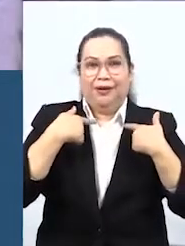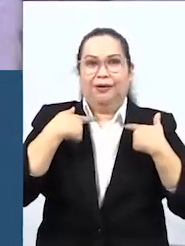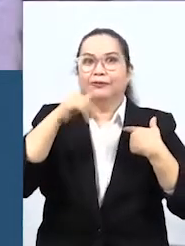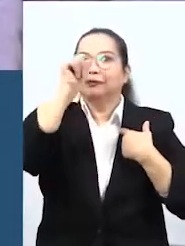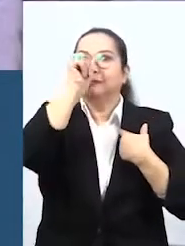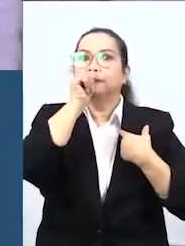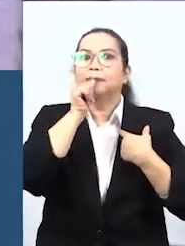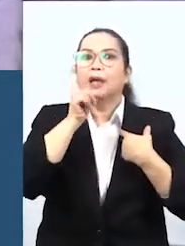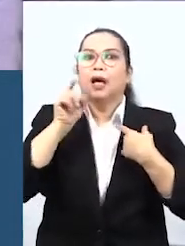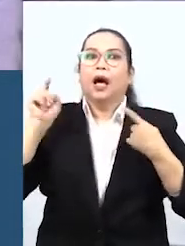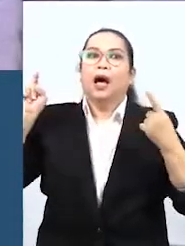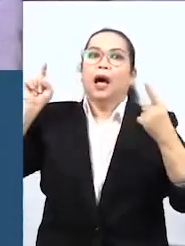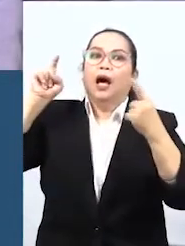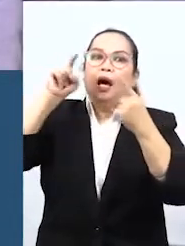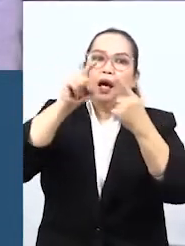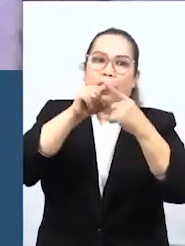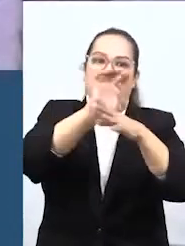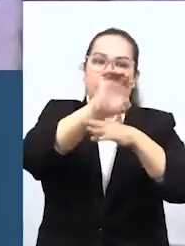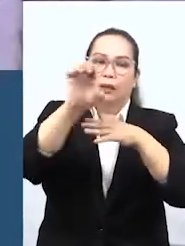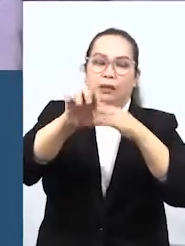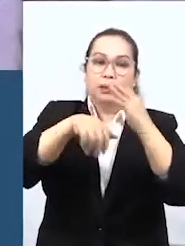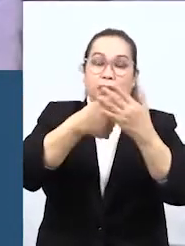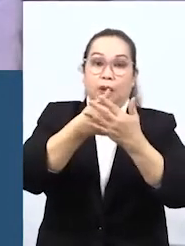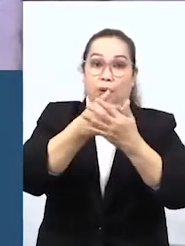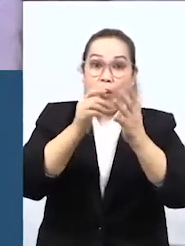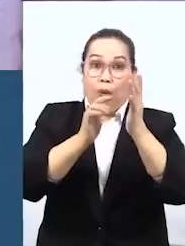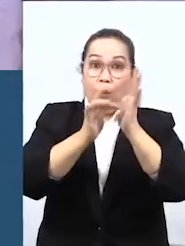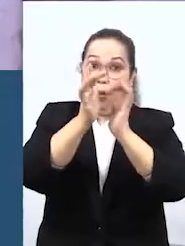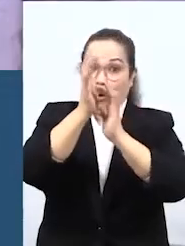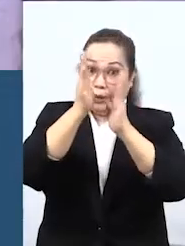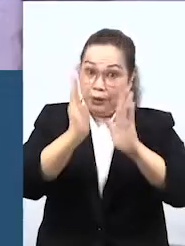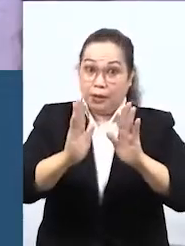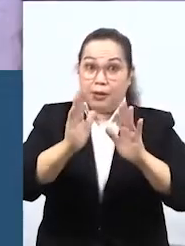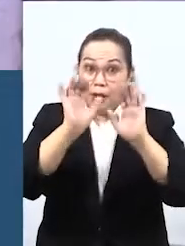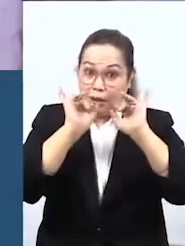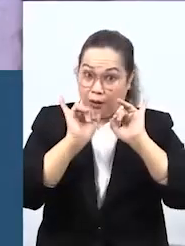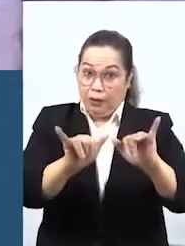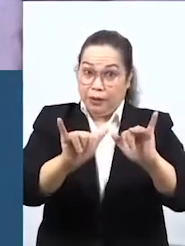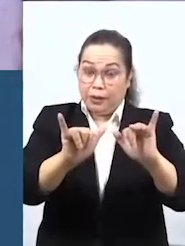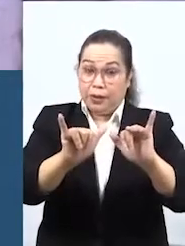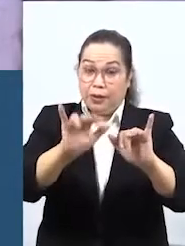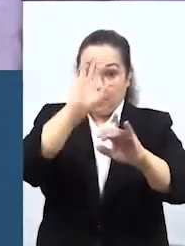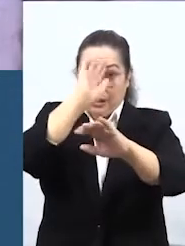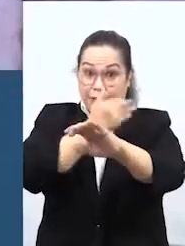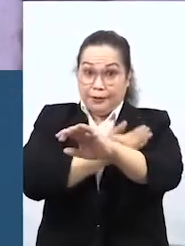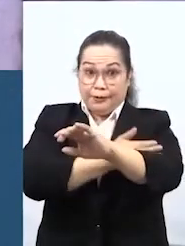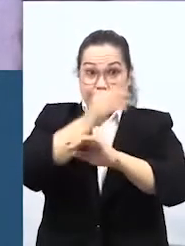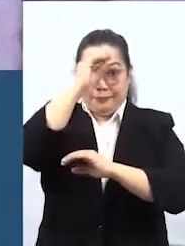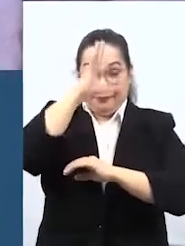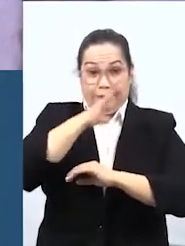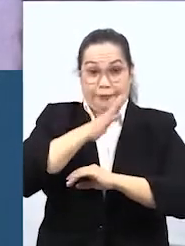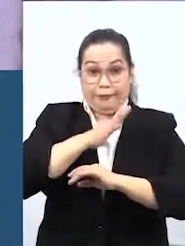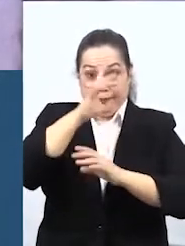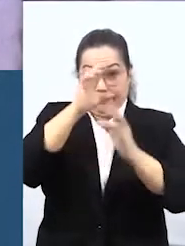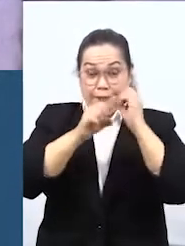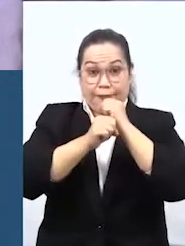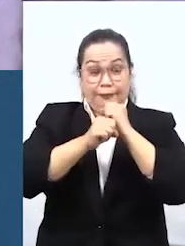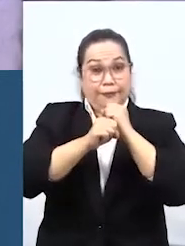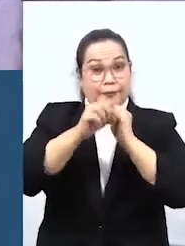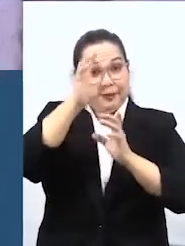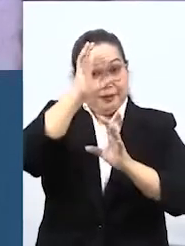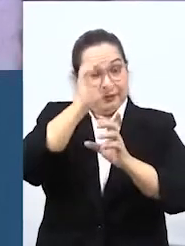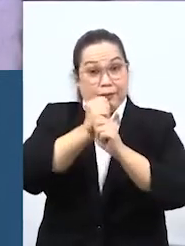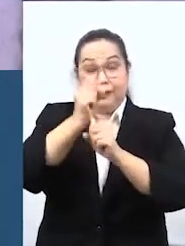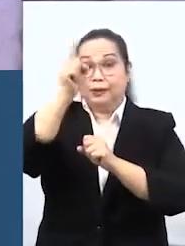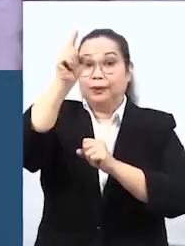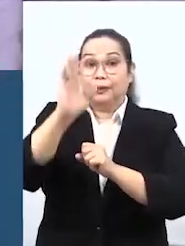Disciples endure to will the believers stay will the son of man finding us trusting him